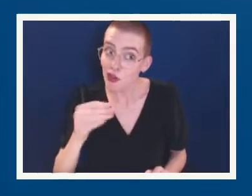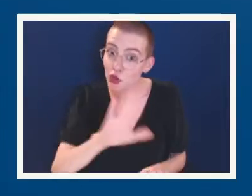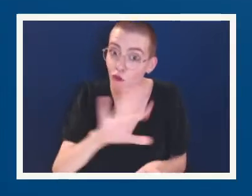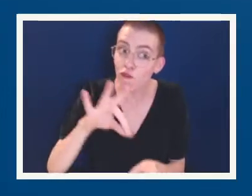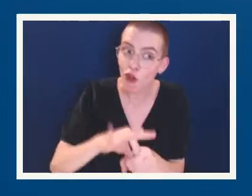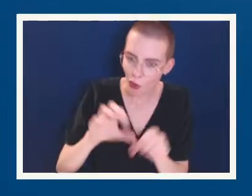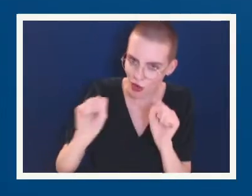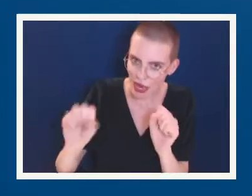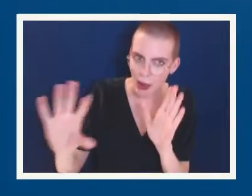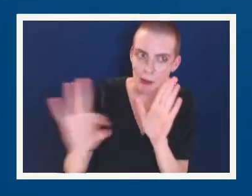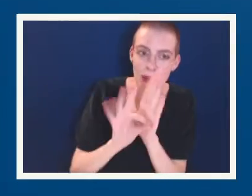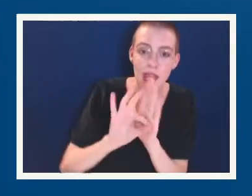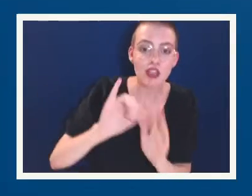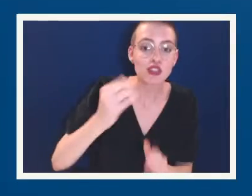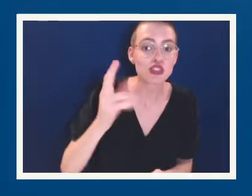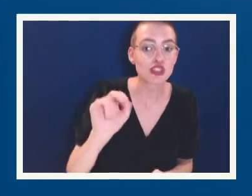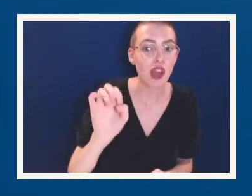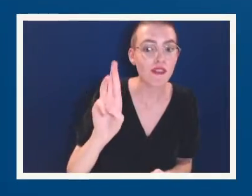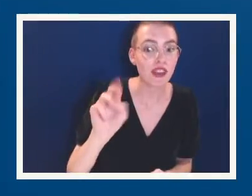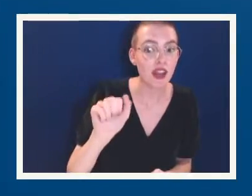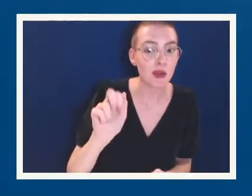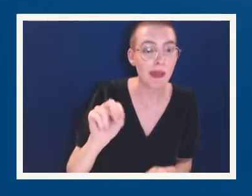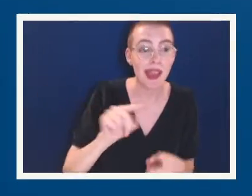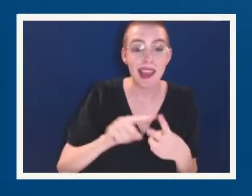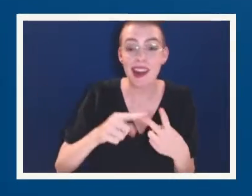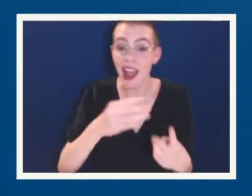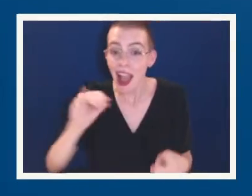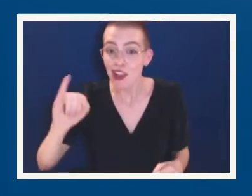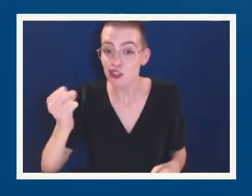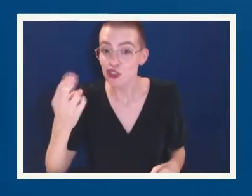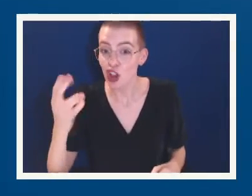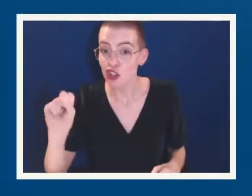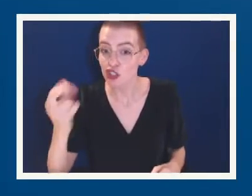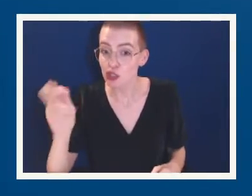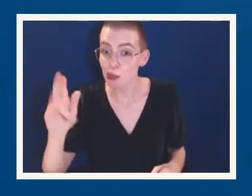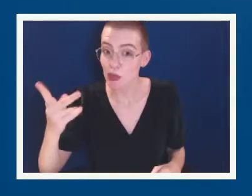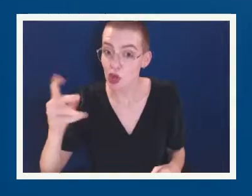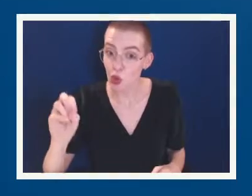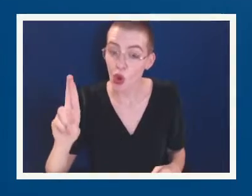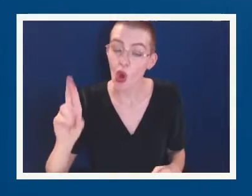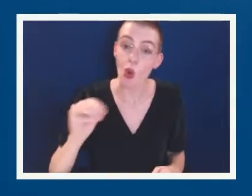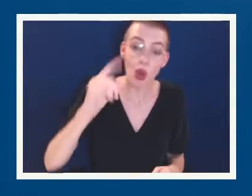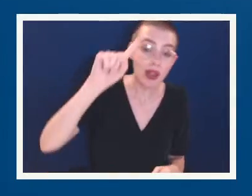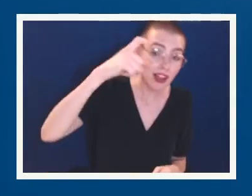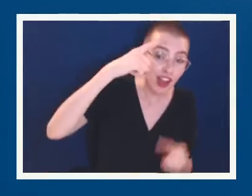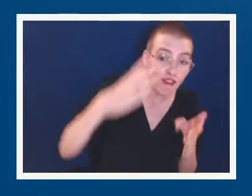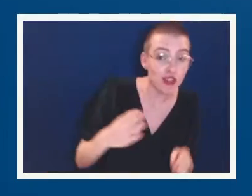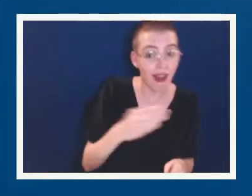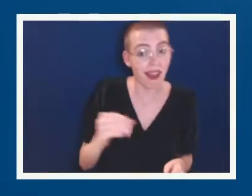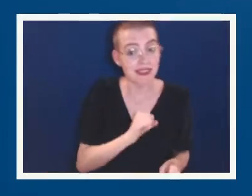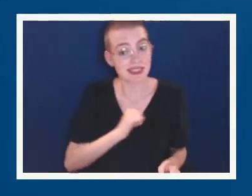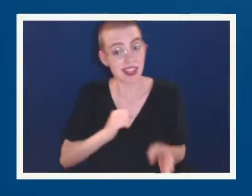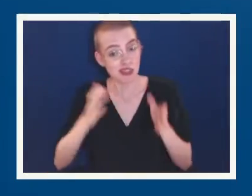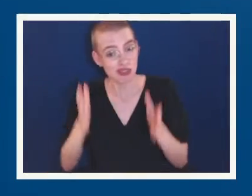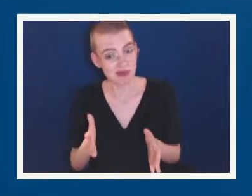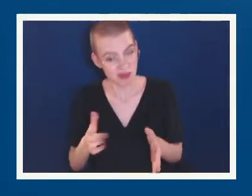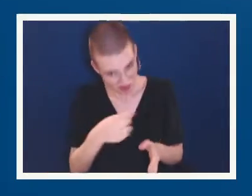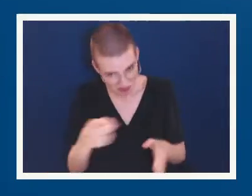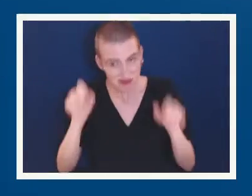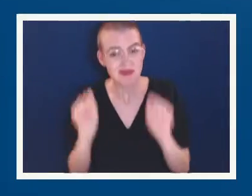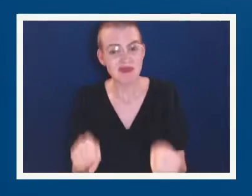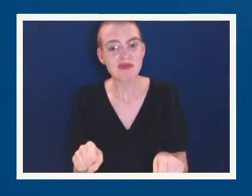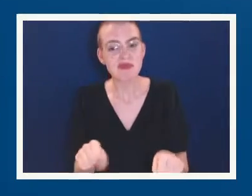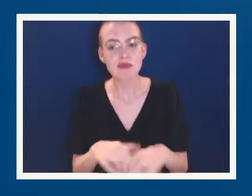can elect John Fetterman as your next United States senator. Folks, I've never been